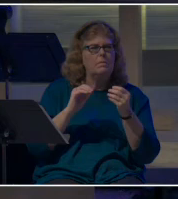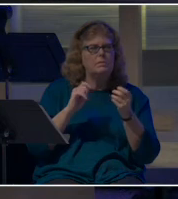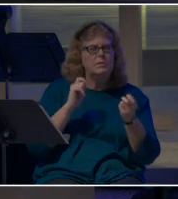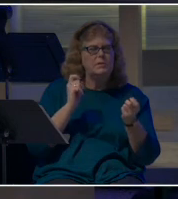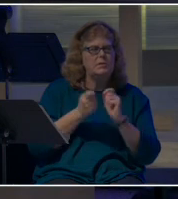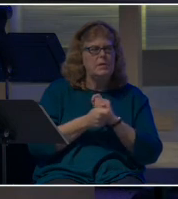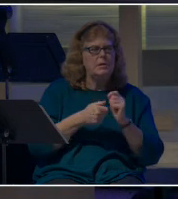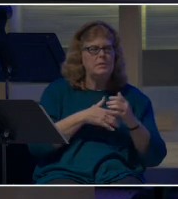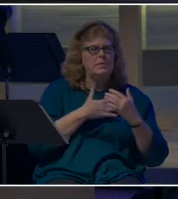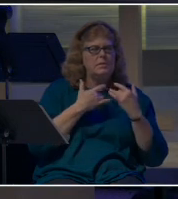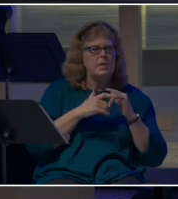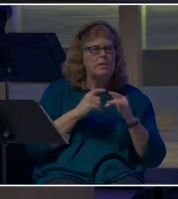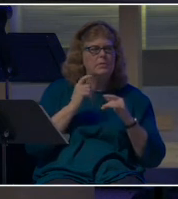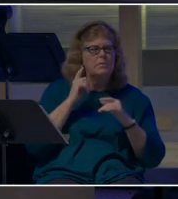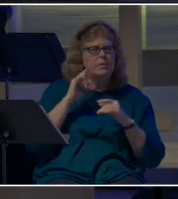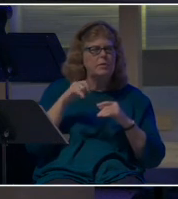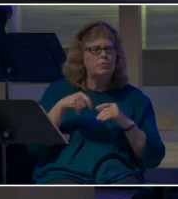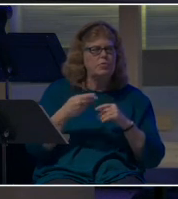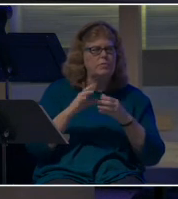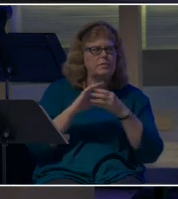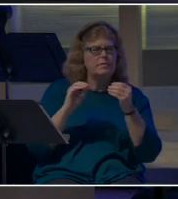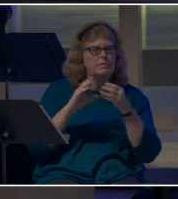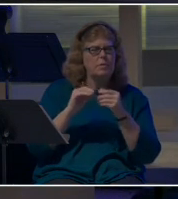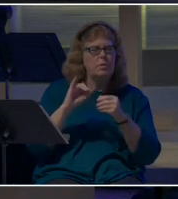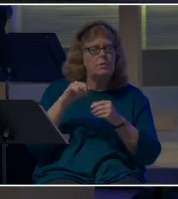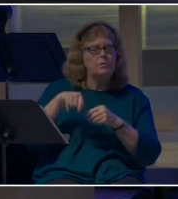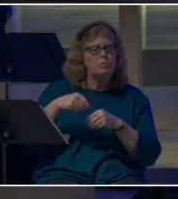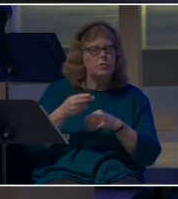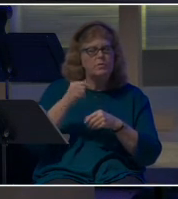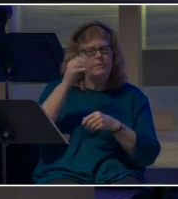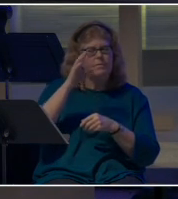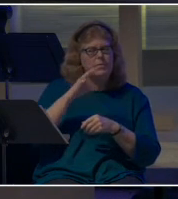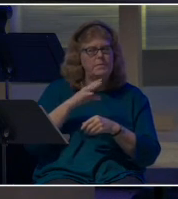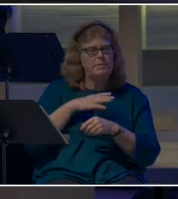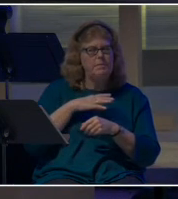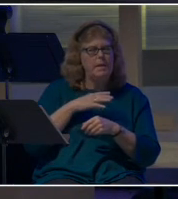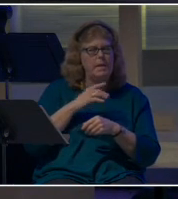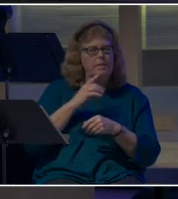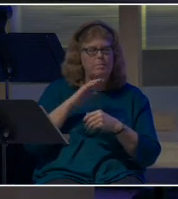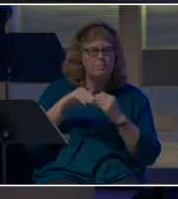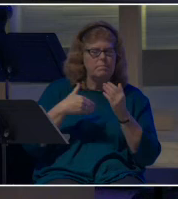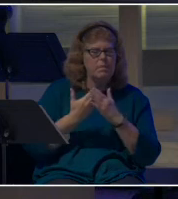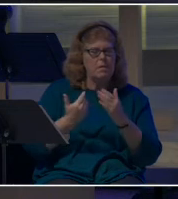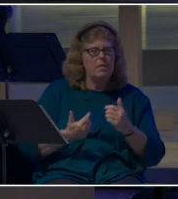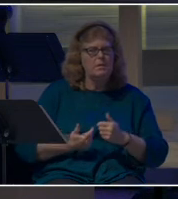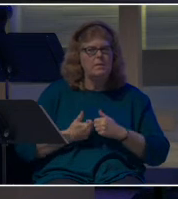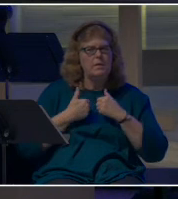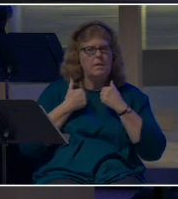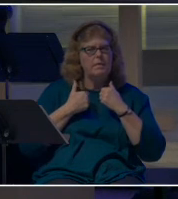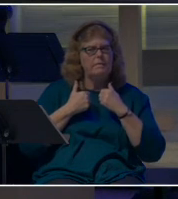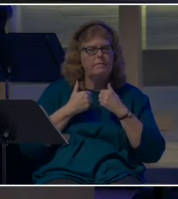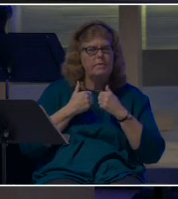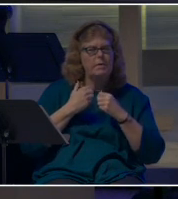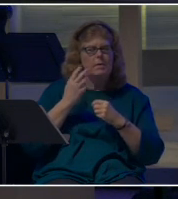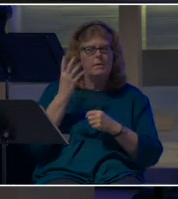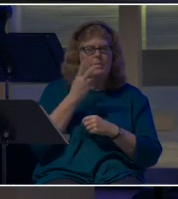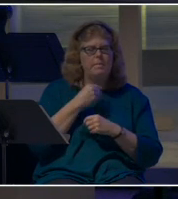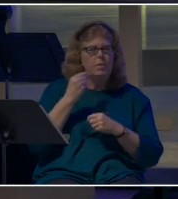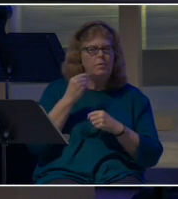Joseph's story. Because Joseph was a man whose entire life had been